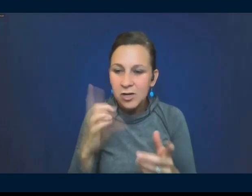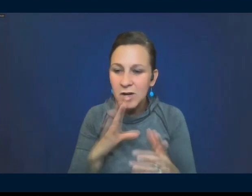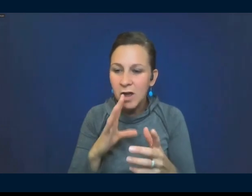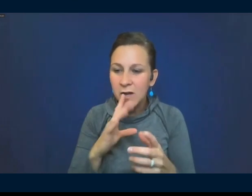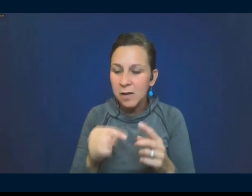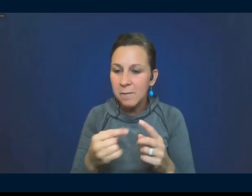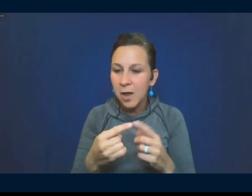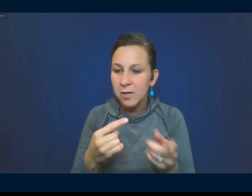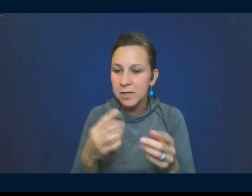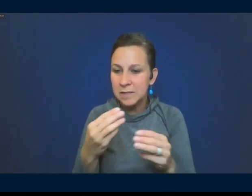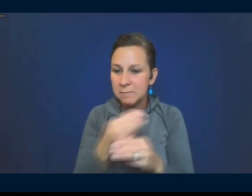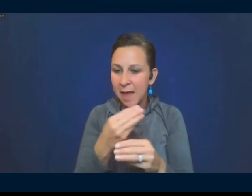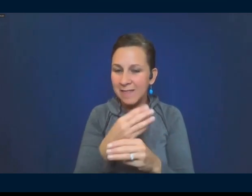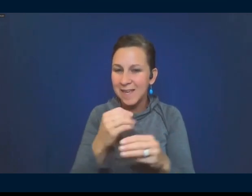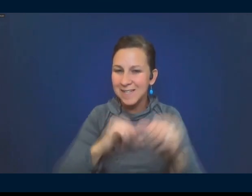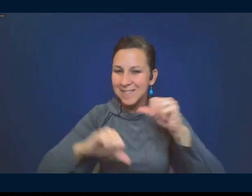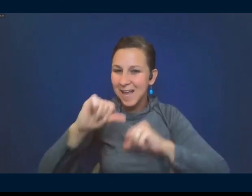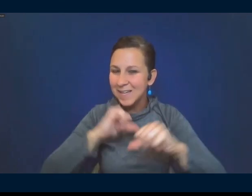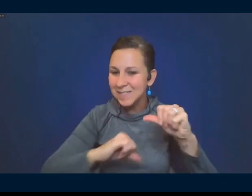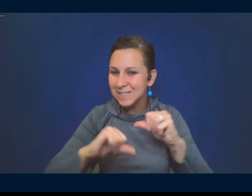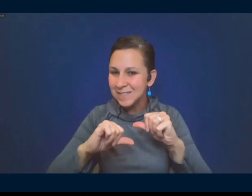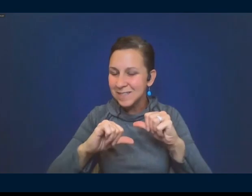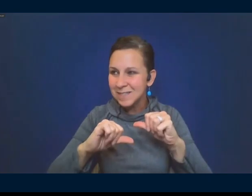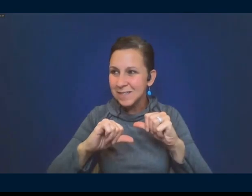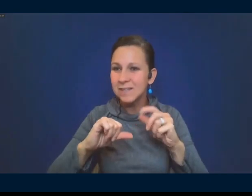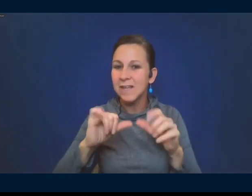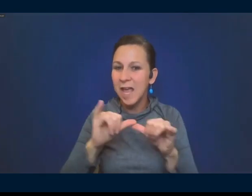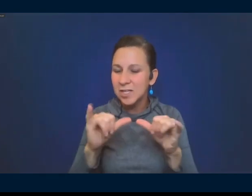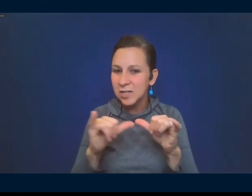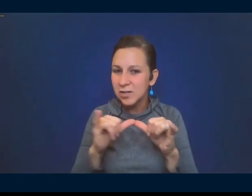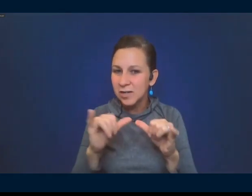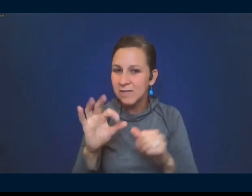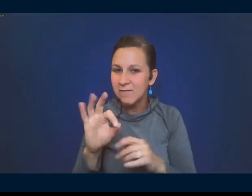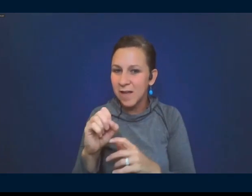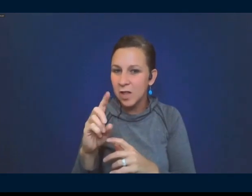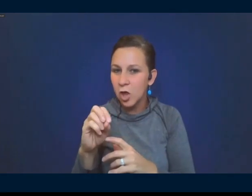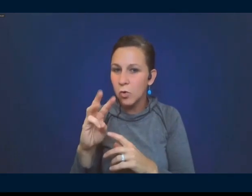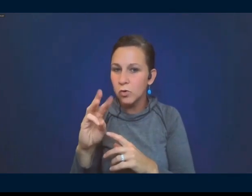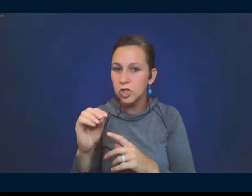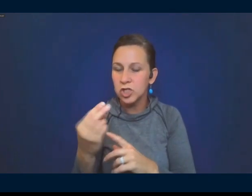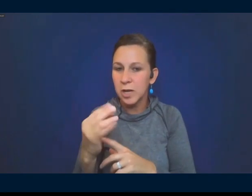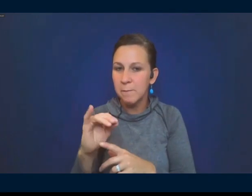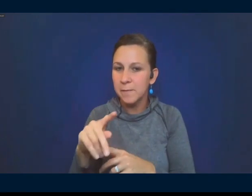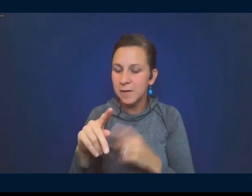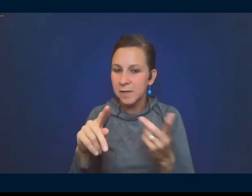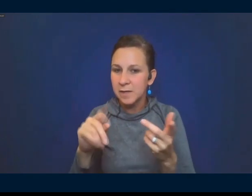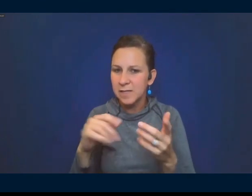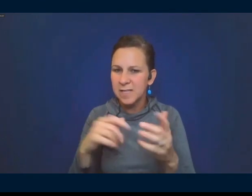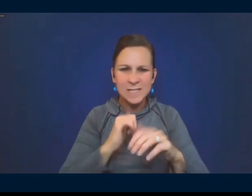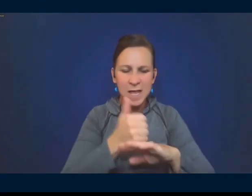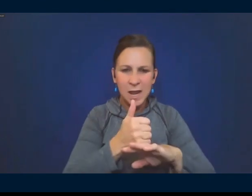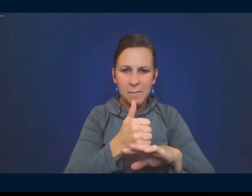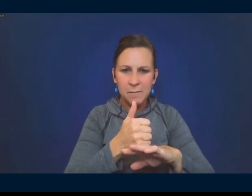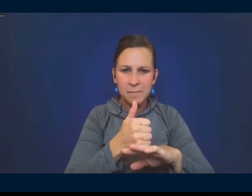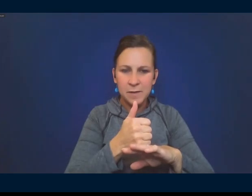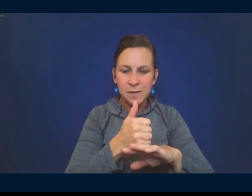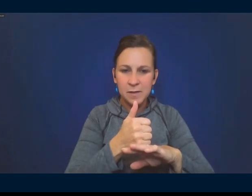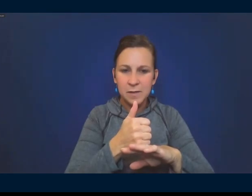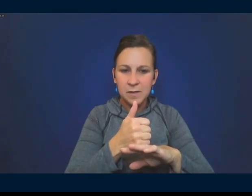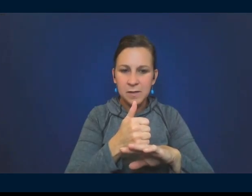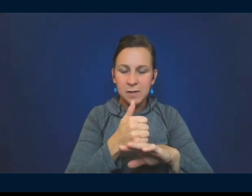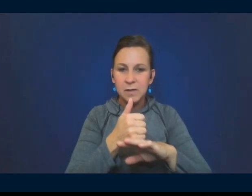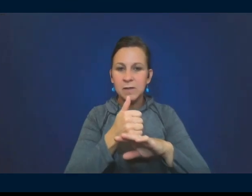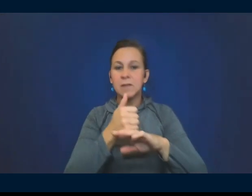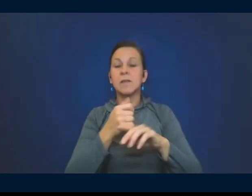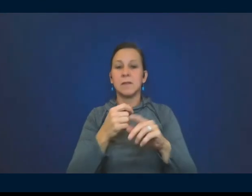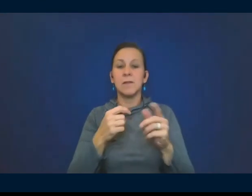and Engineering Fellowship. So this program is structured, let me do this. There it is. This program provides